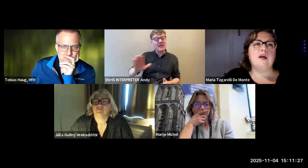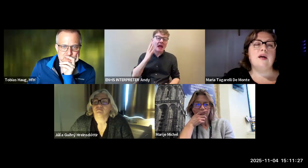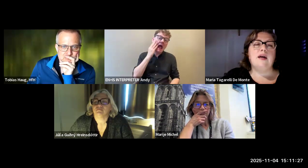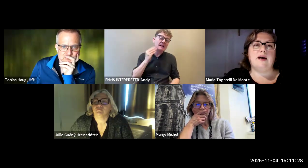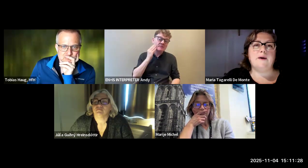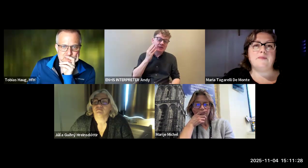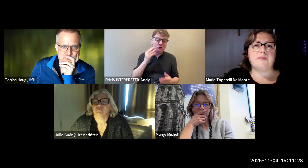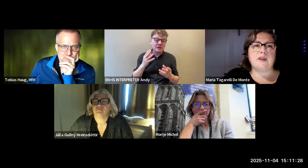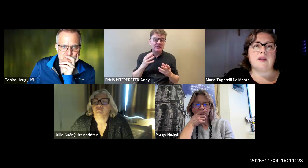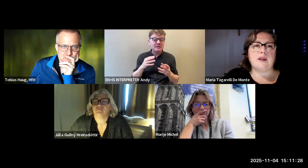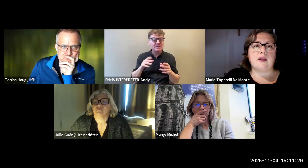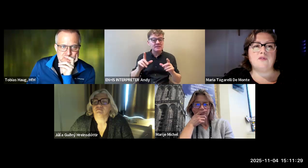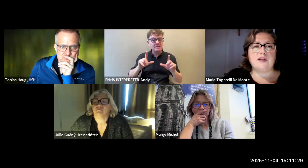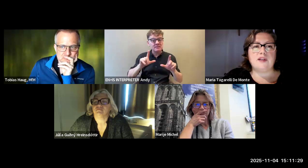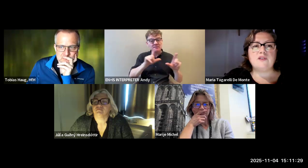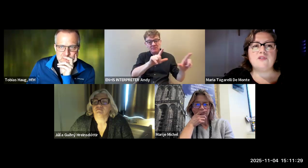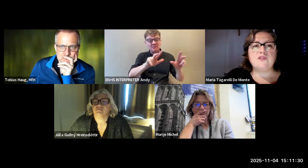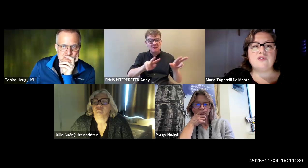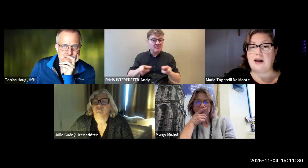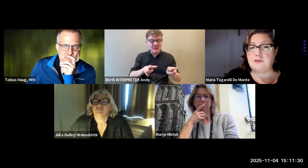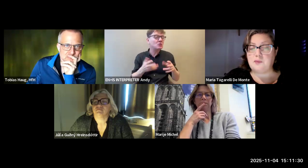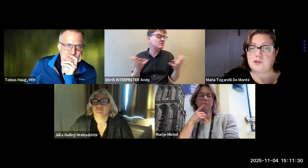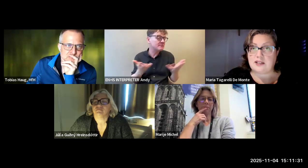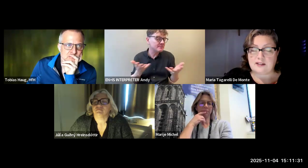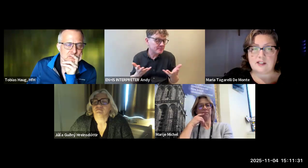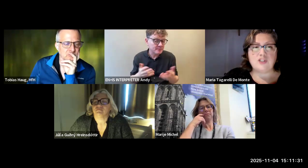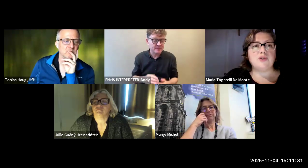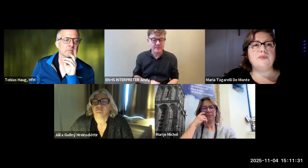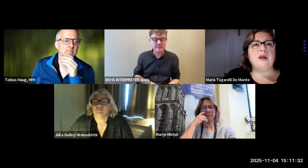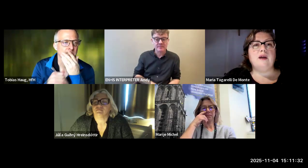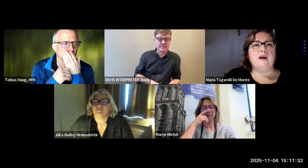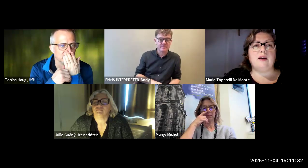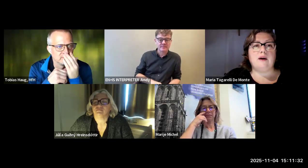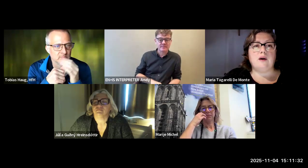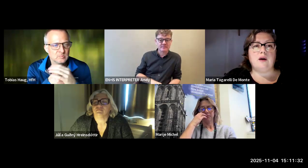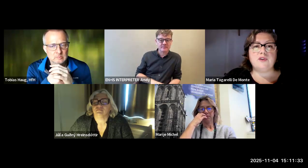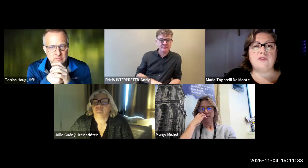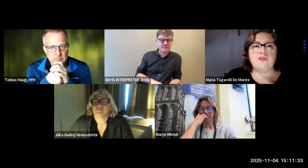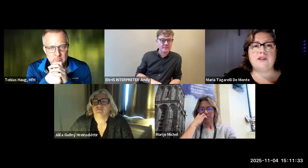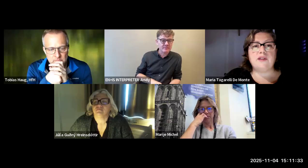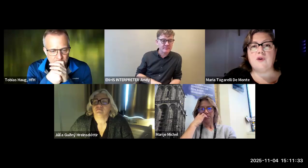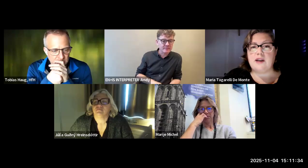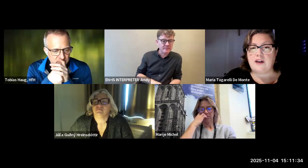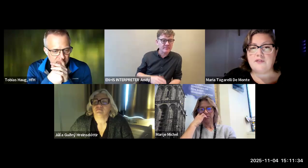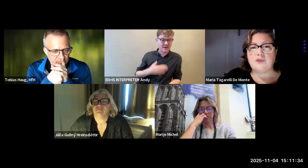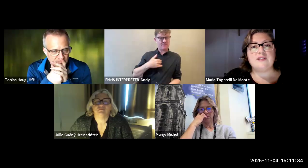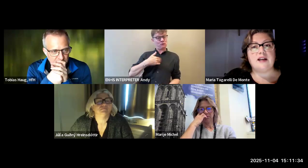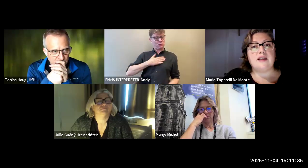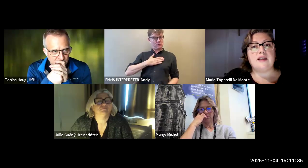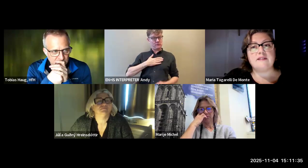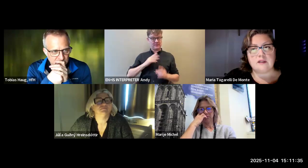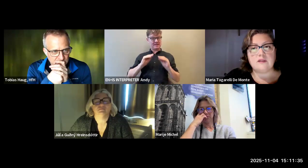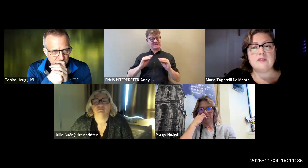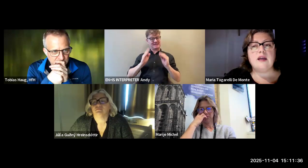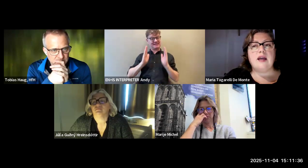these videos. So for that concerning my experience as a teacher, observing the before and